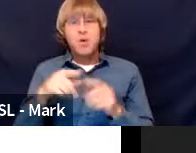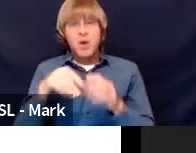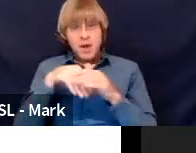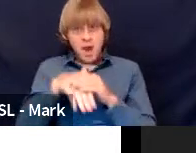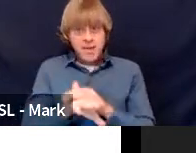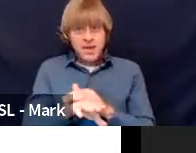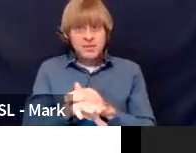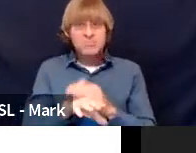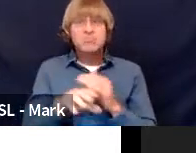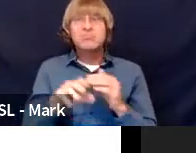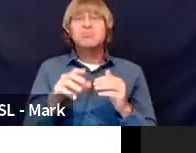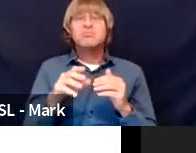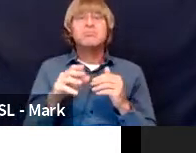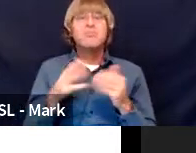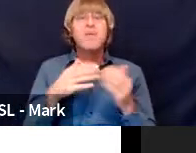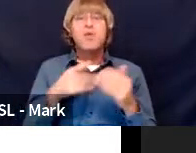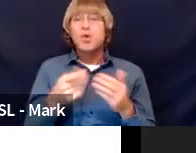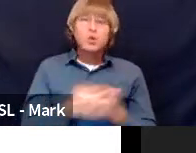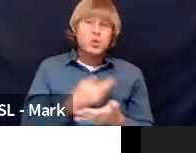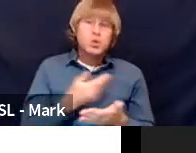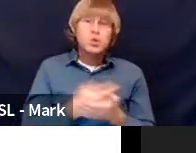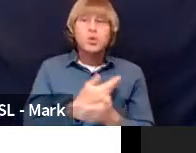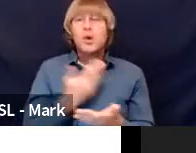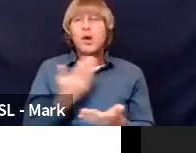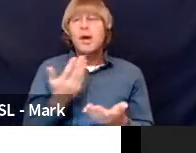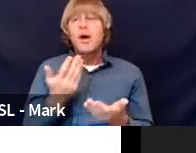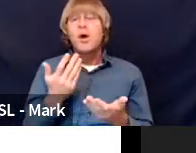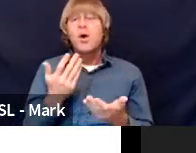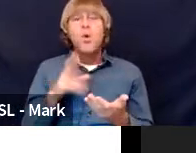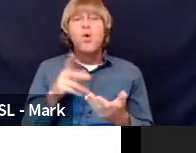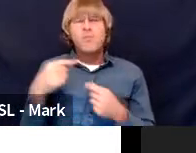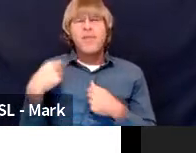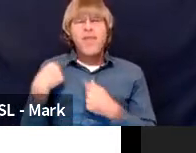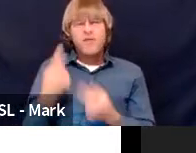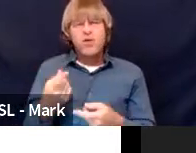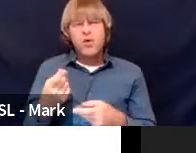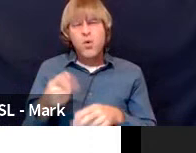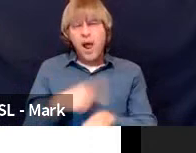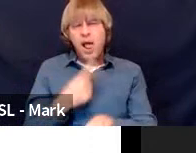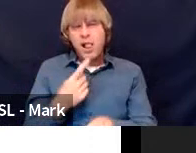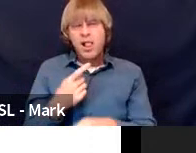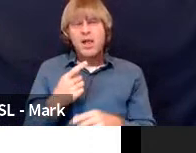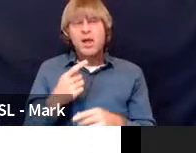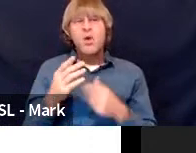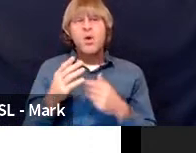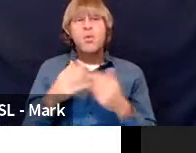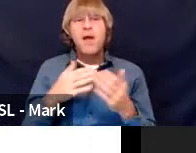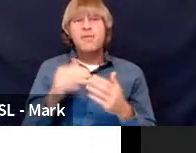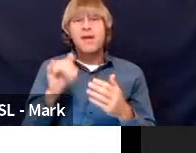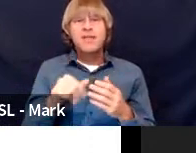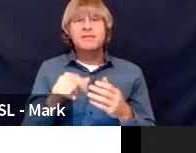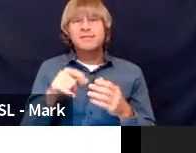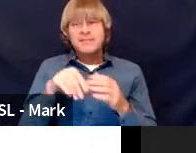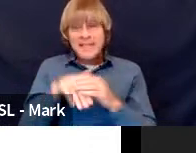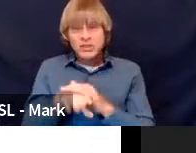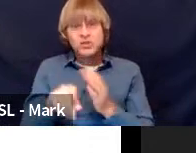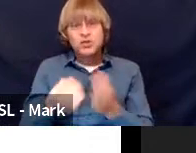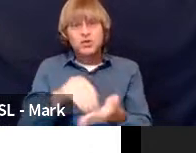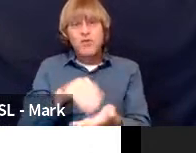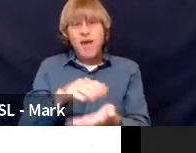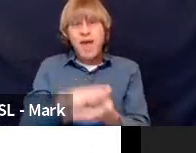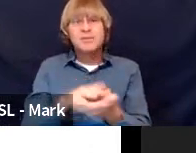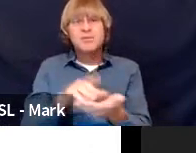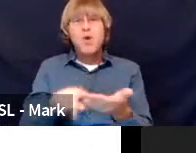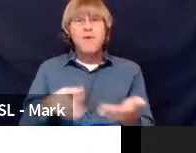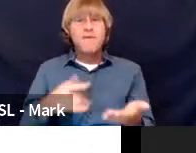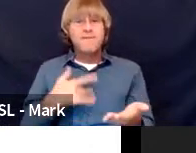the space, whether you're new or you've been there for a while, whenever a session starts, you write